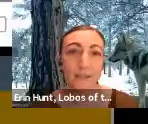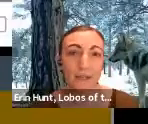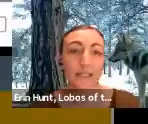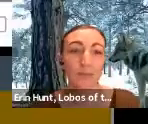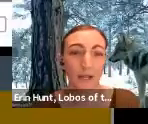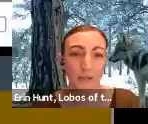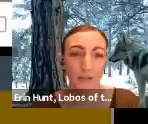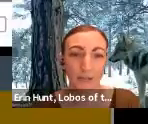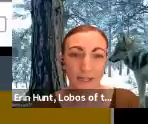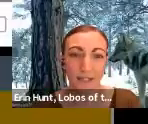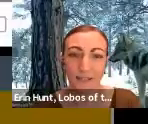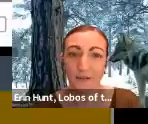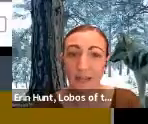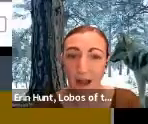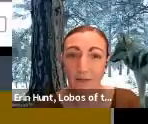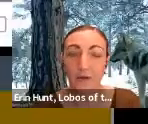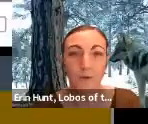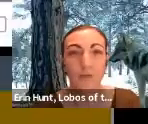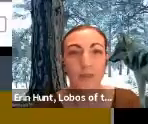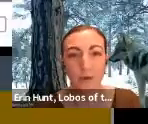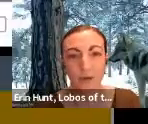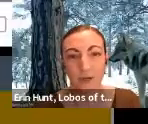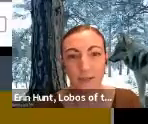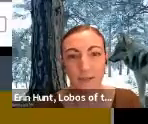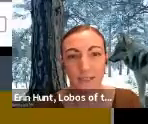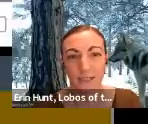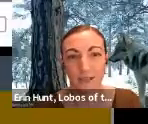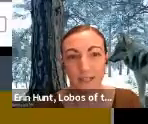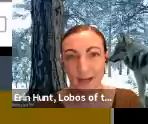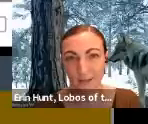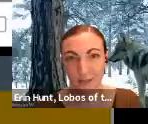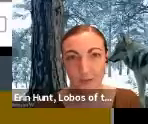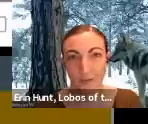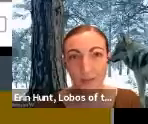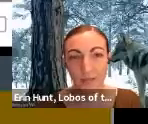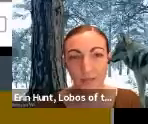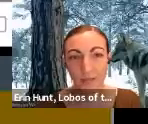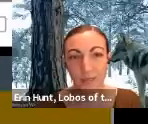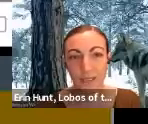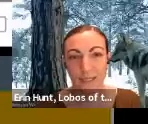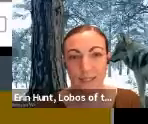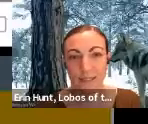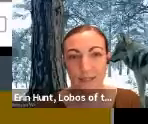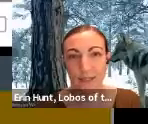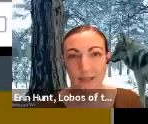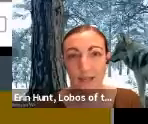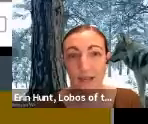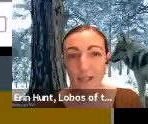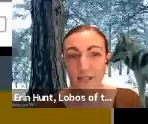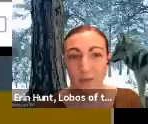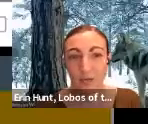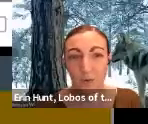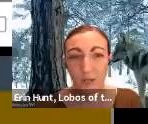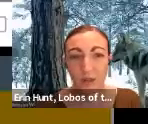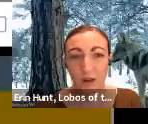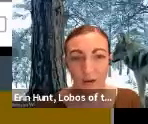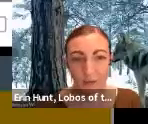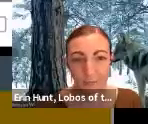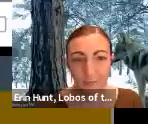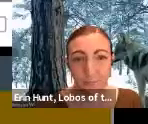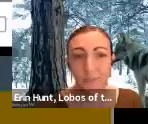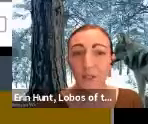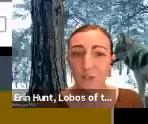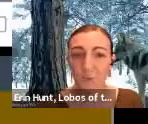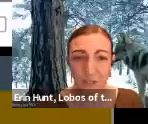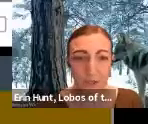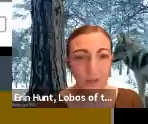This SSP is special because nearly every wolf in the program is considered a candidate for potential release. The SSP works